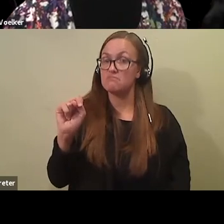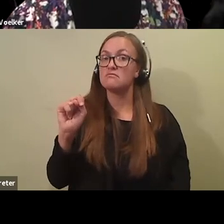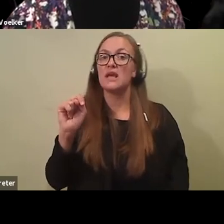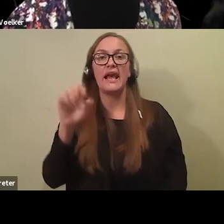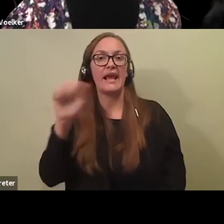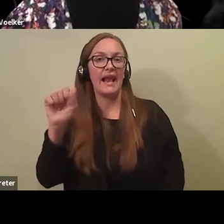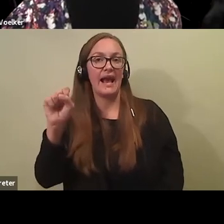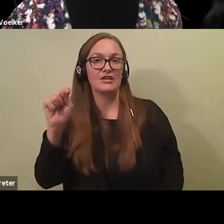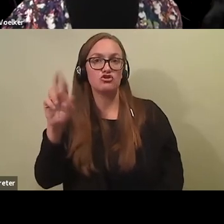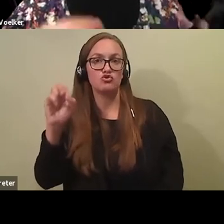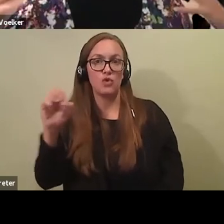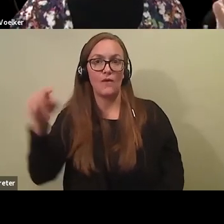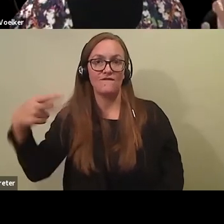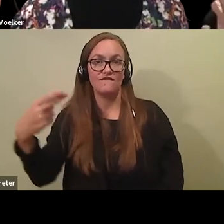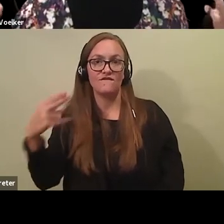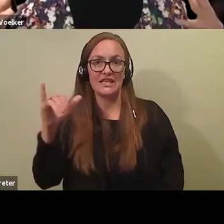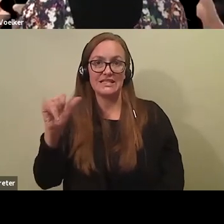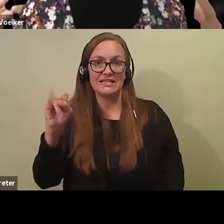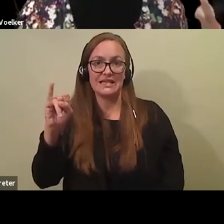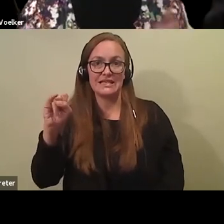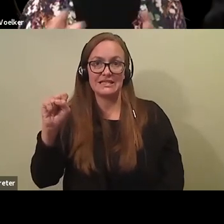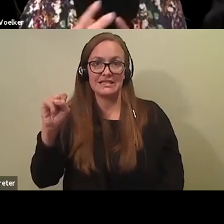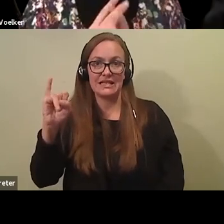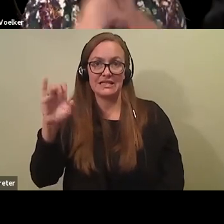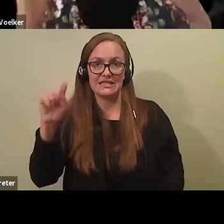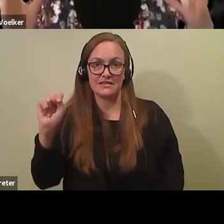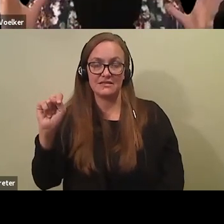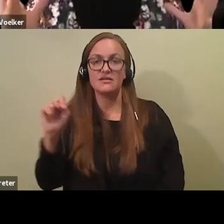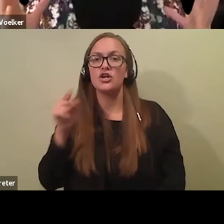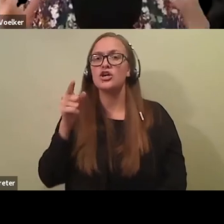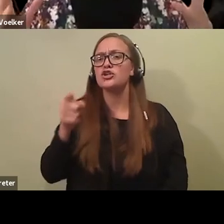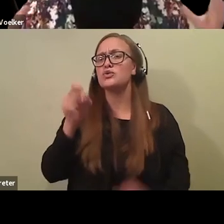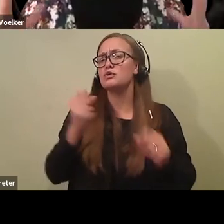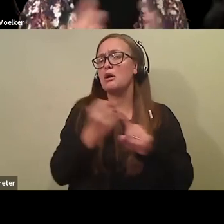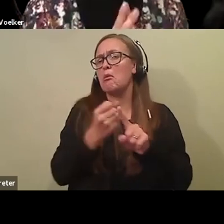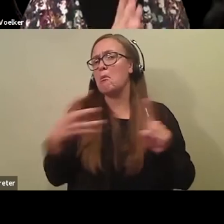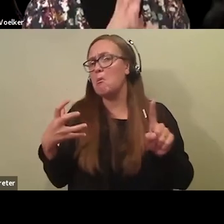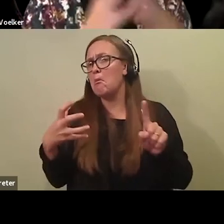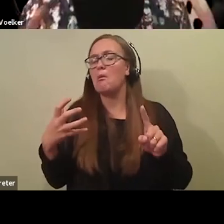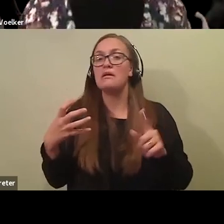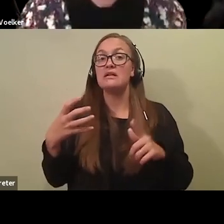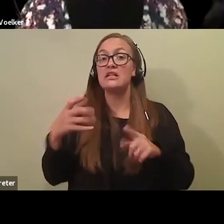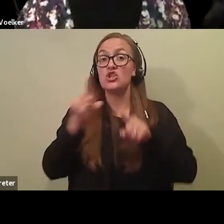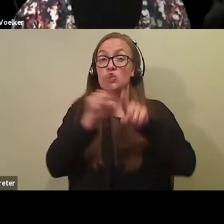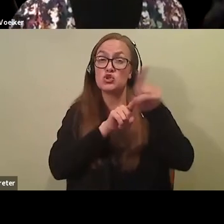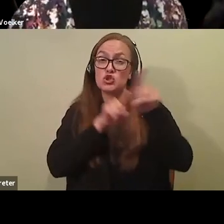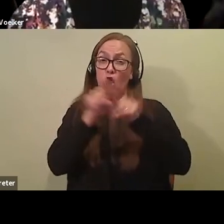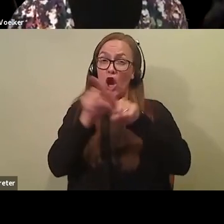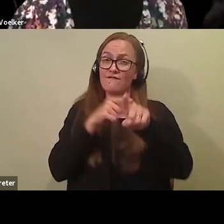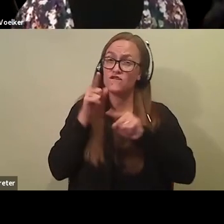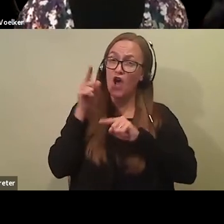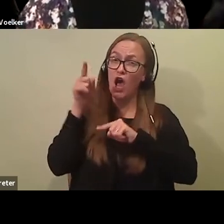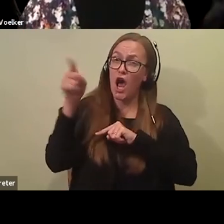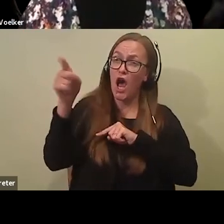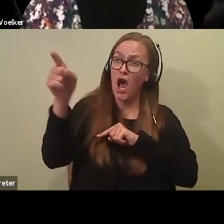some background on just how big we're talking about when we're talking about these distances traveled